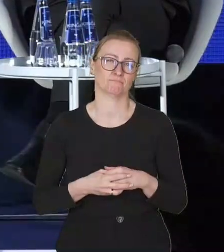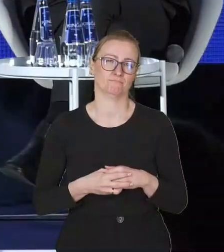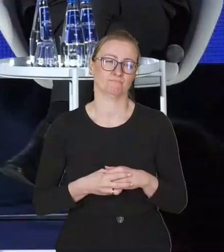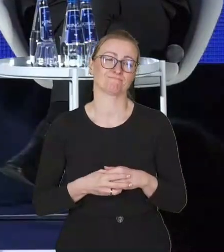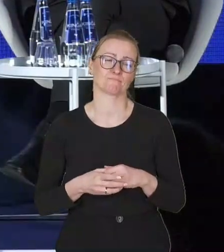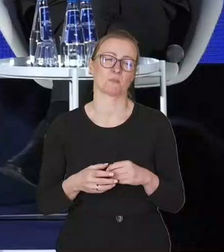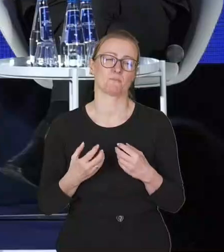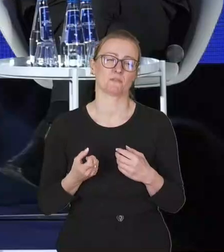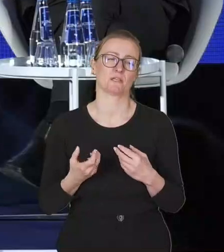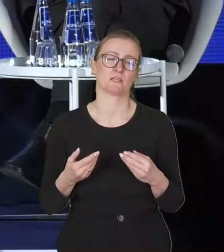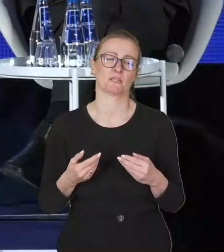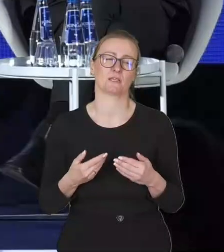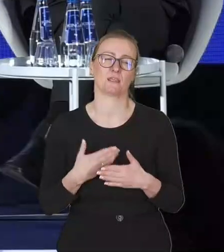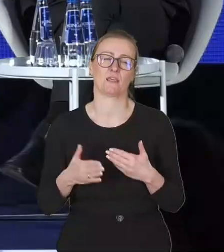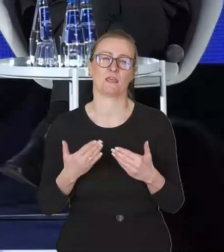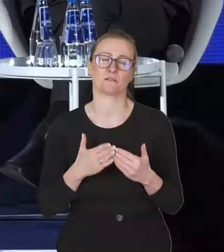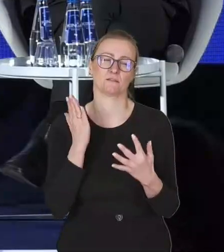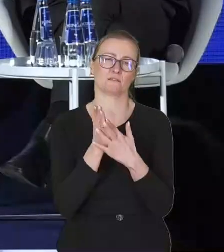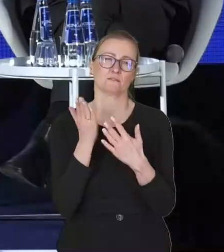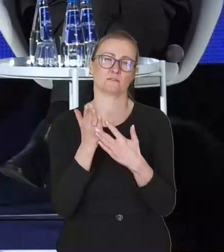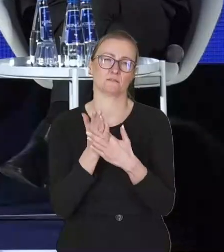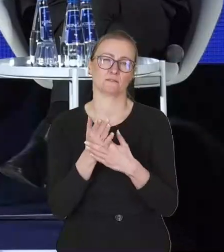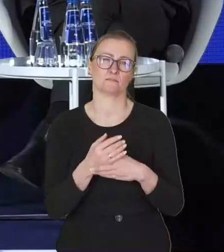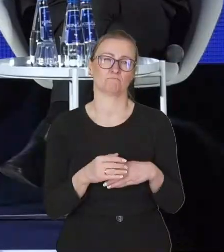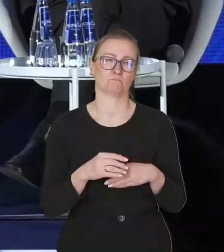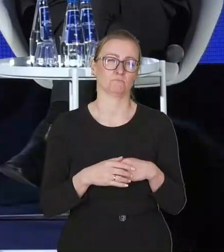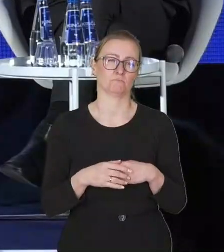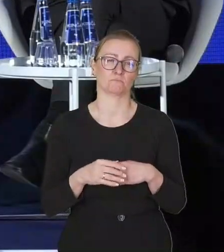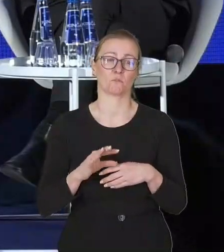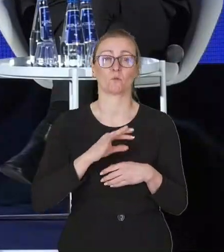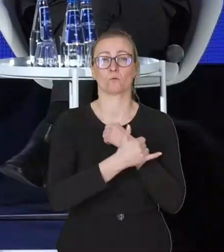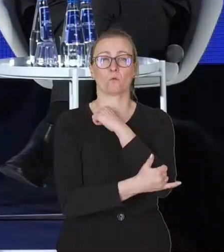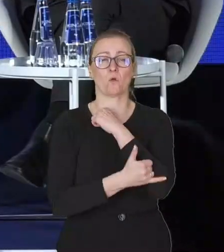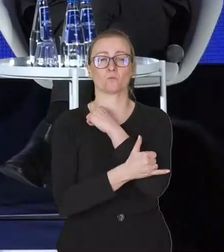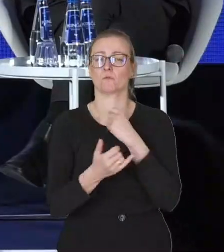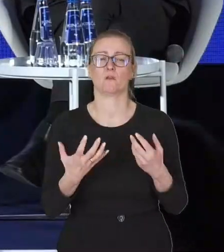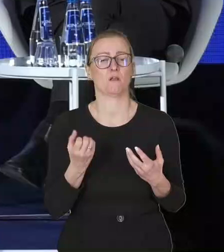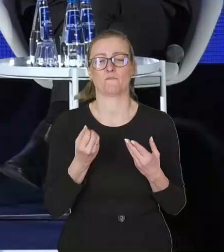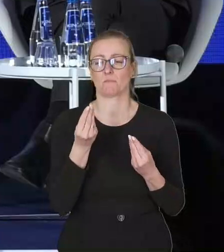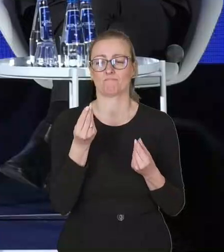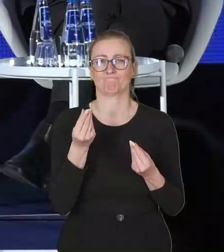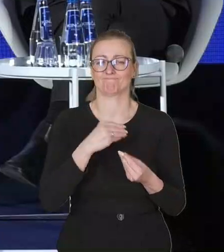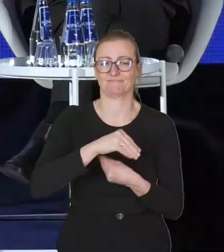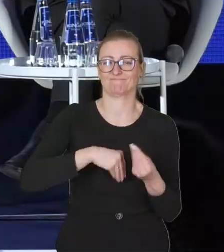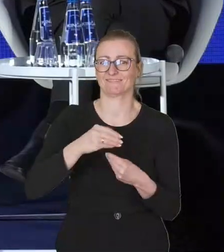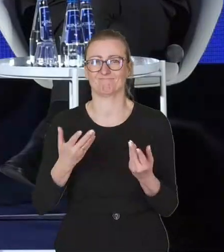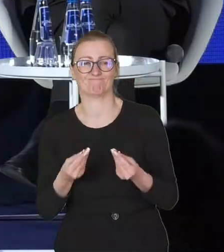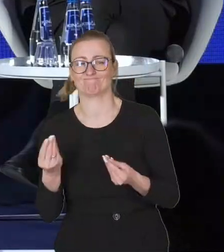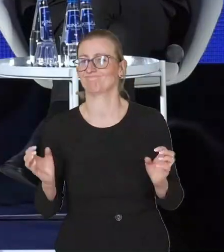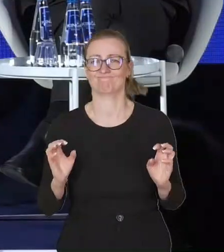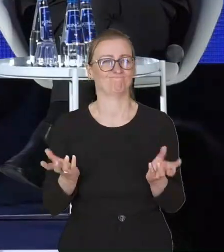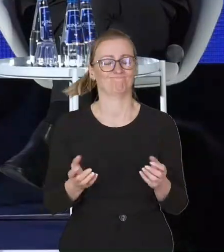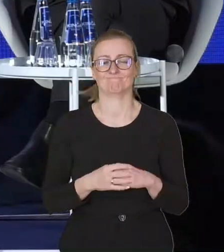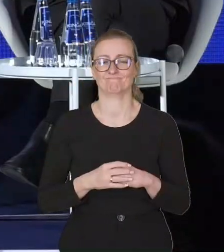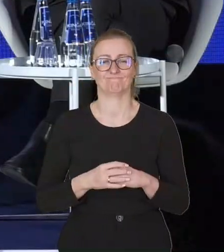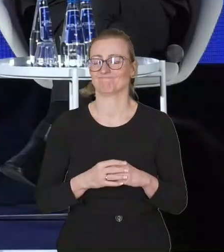power, and how do you share, distribute the benefits of all these resources on a